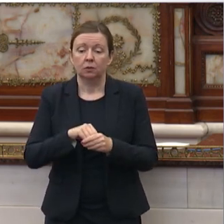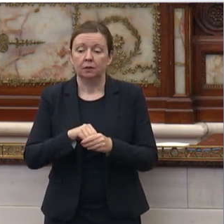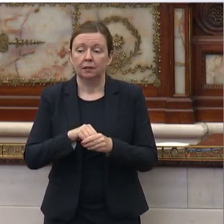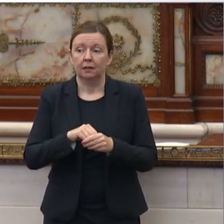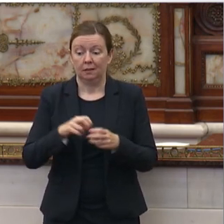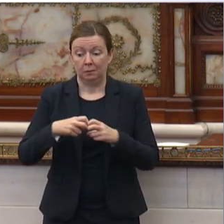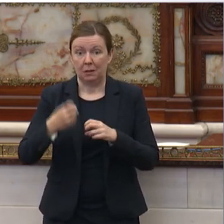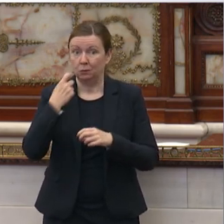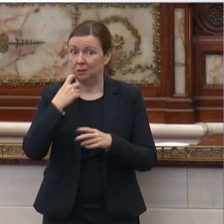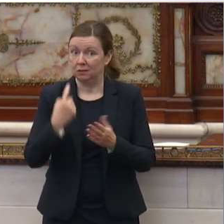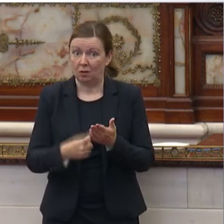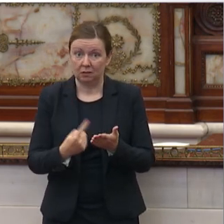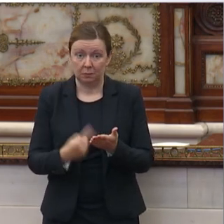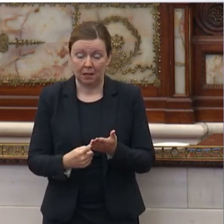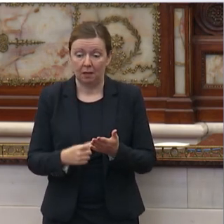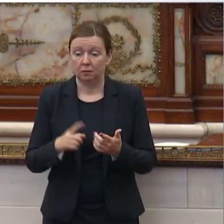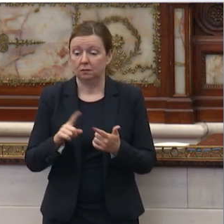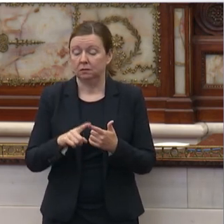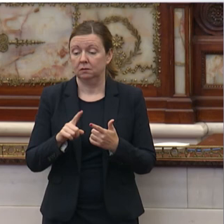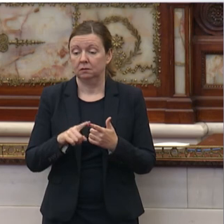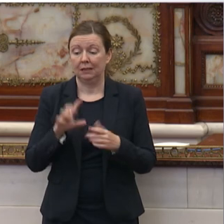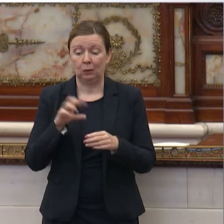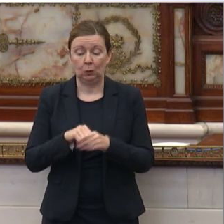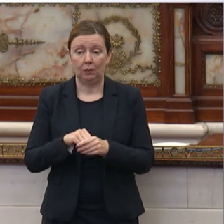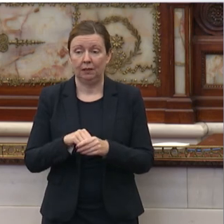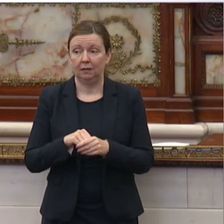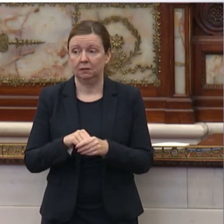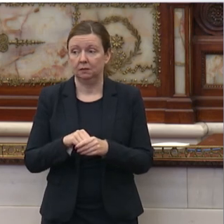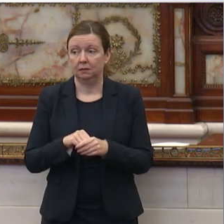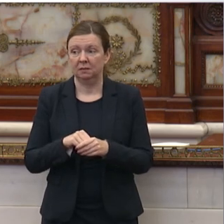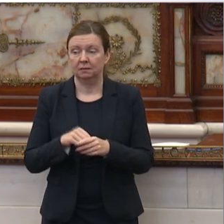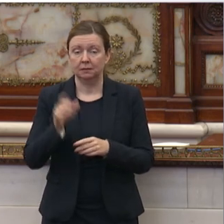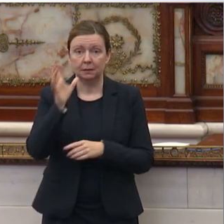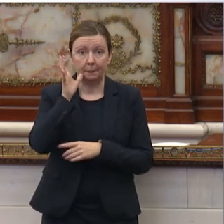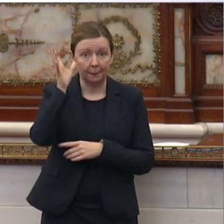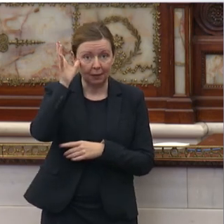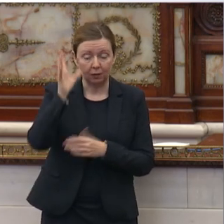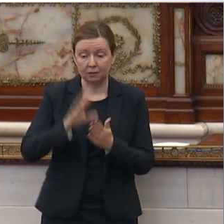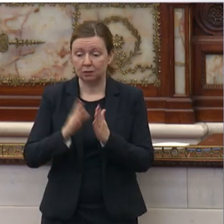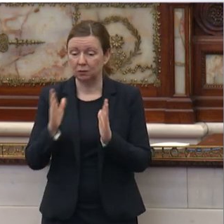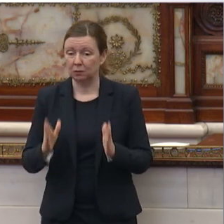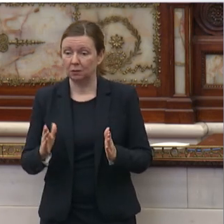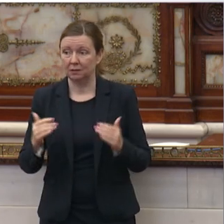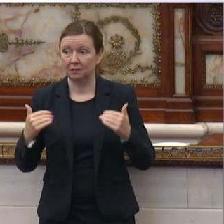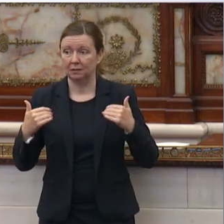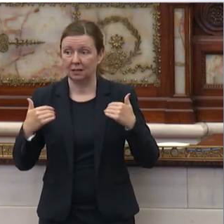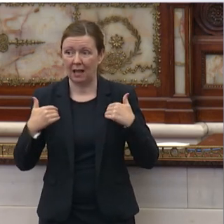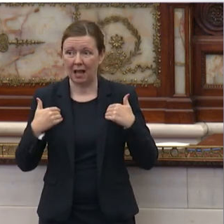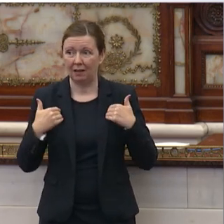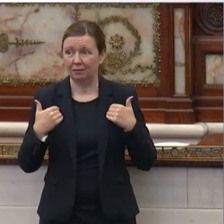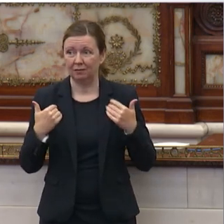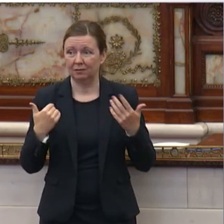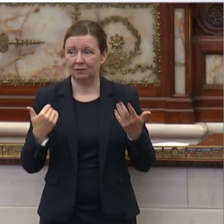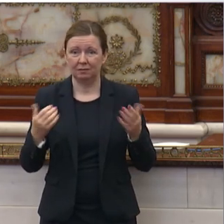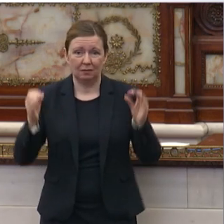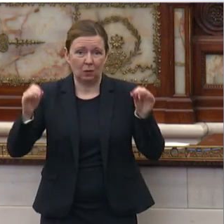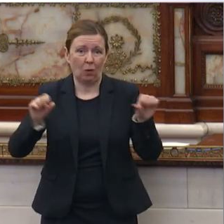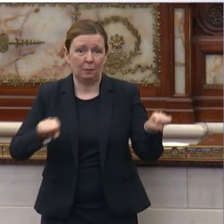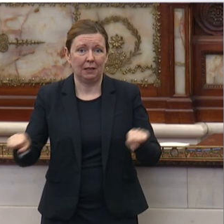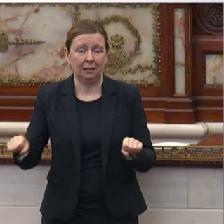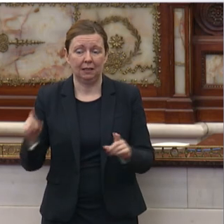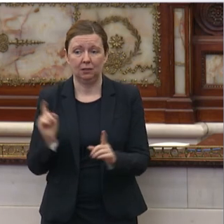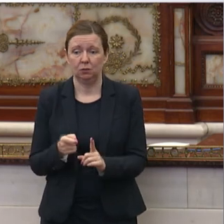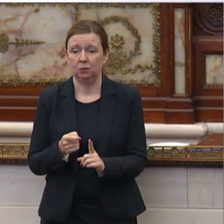we just talked about, including the fact that the parents and students seem to have very little ability to